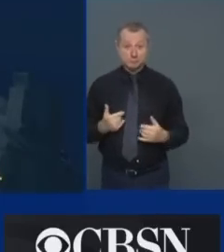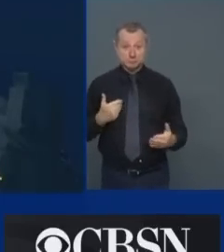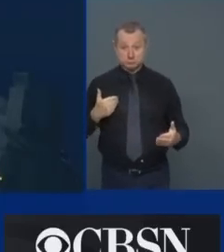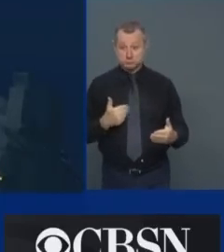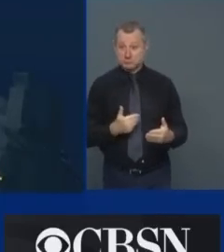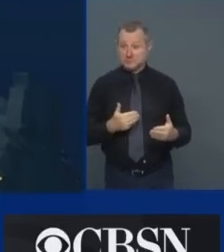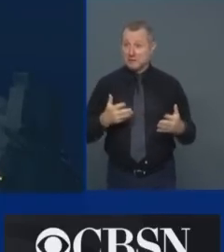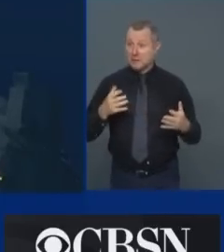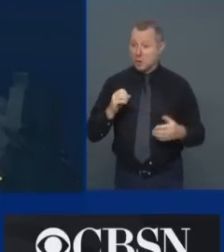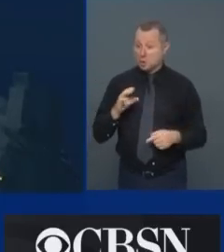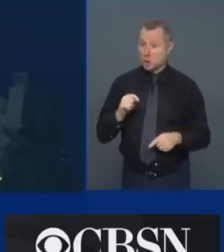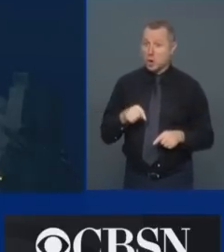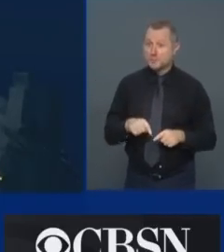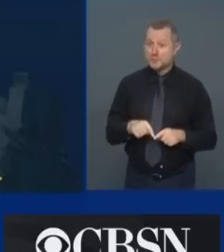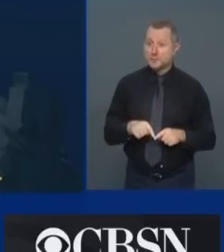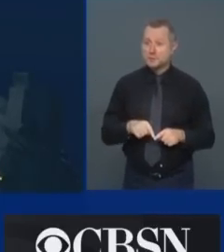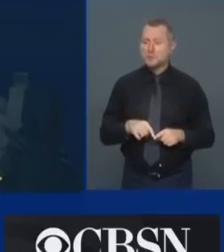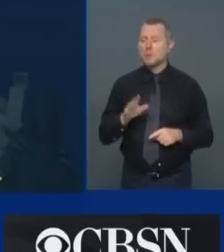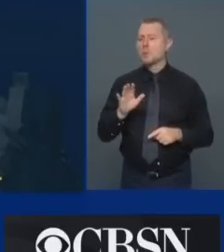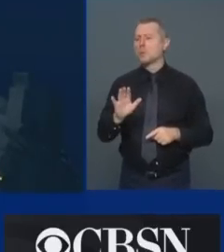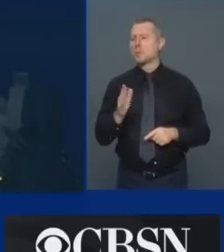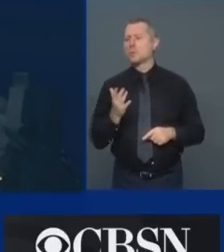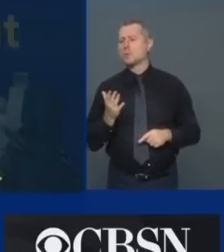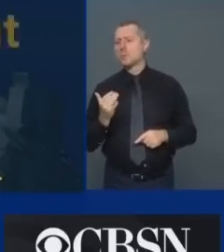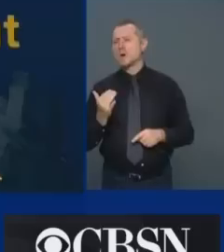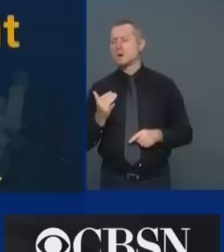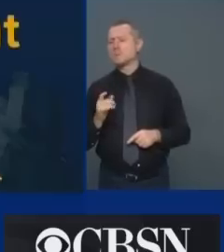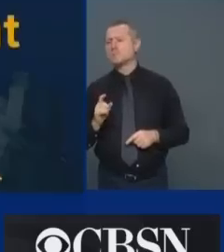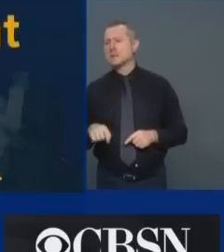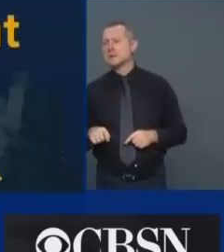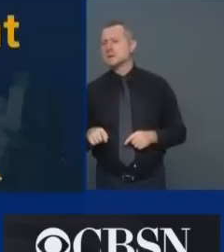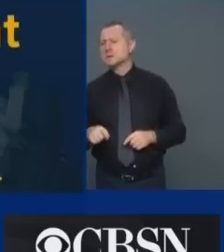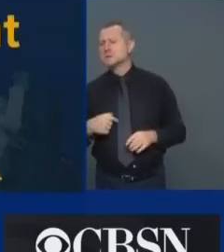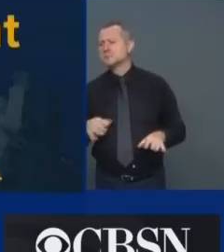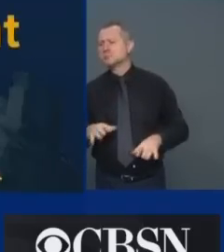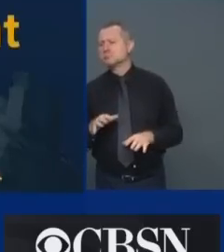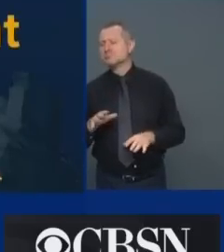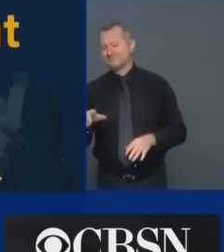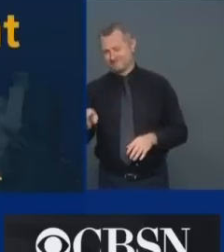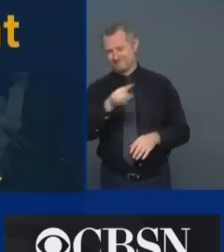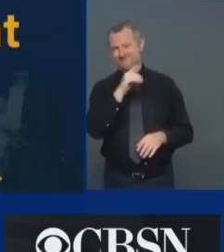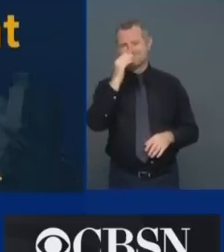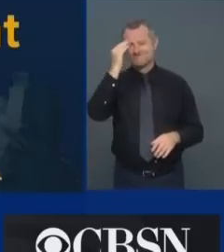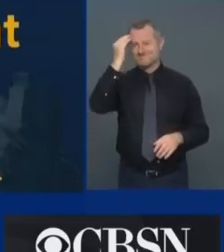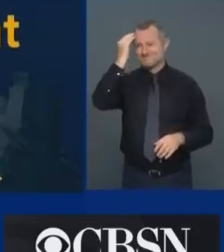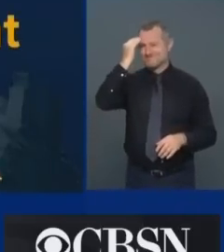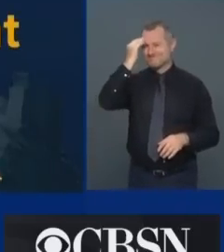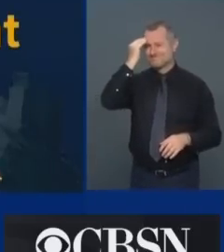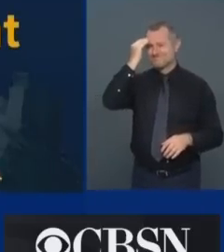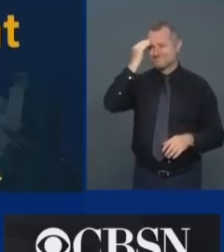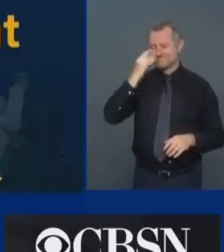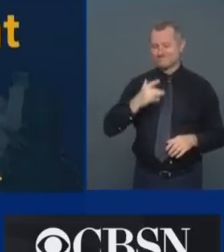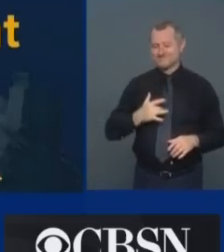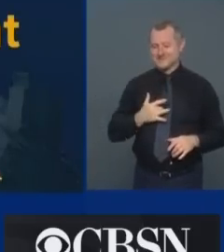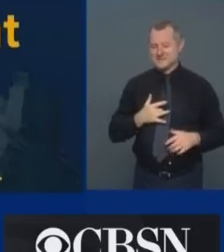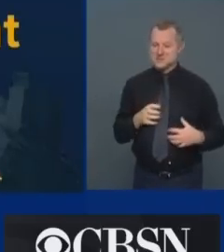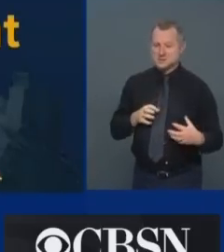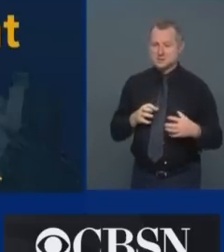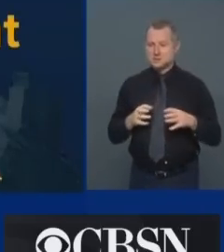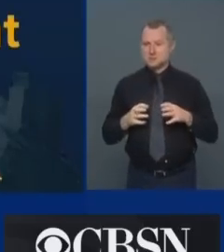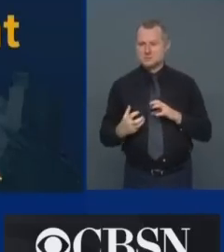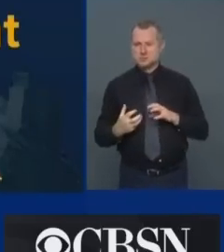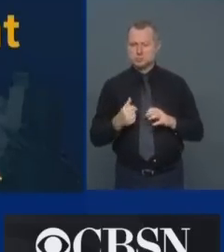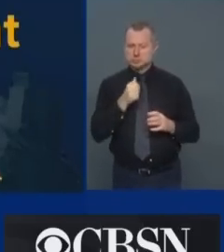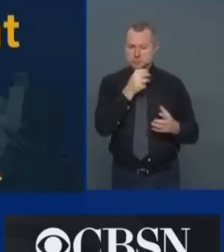Why? Because they have to acknowledge and resolve the tensions that are there. And that's not